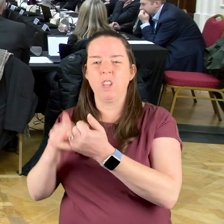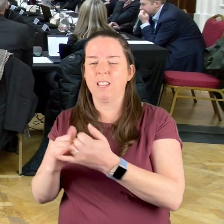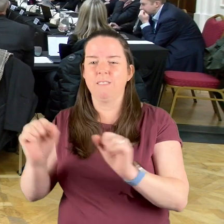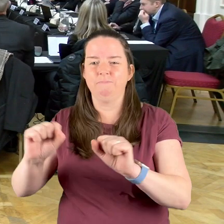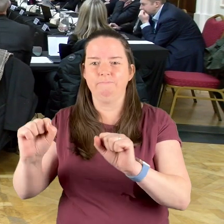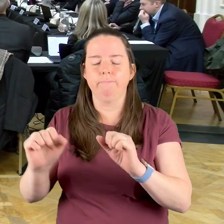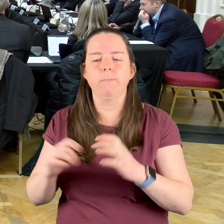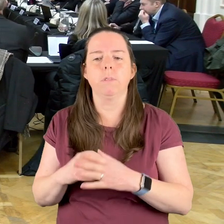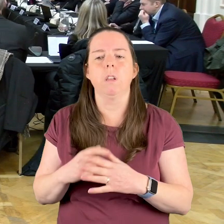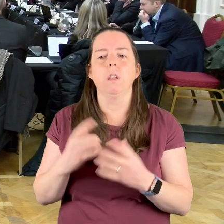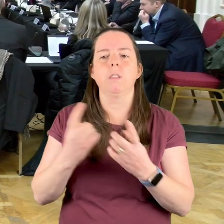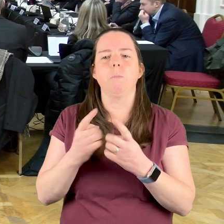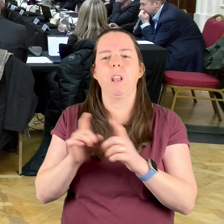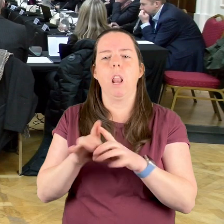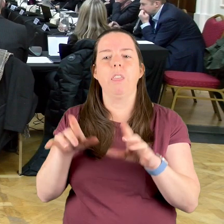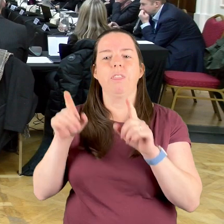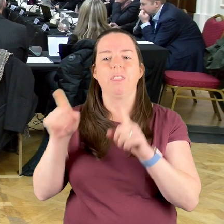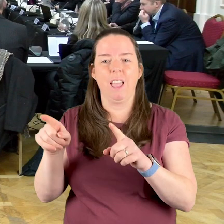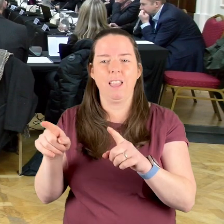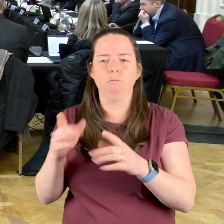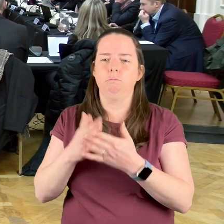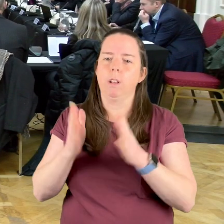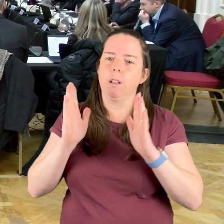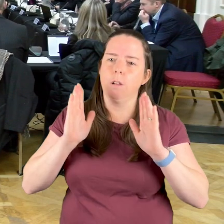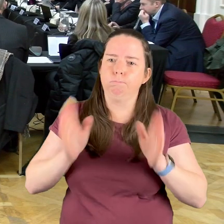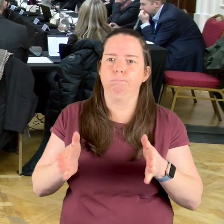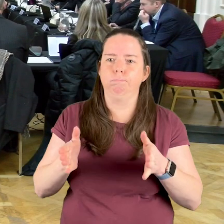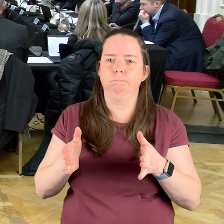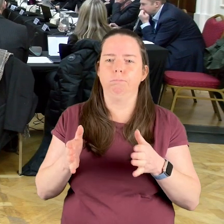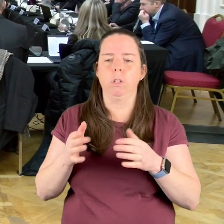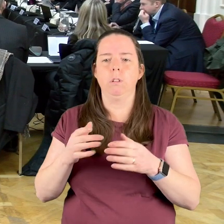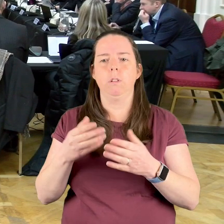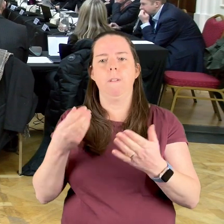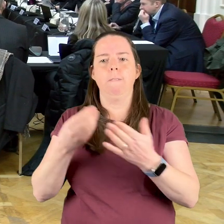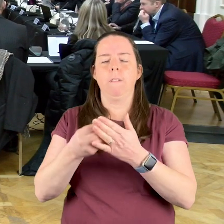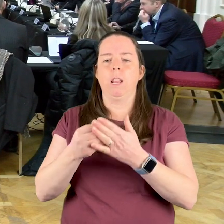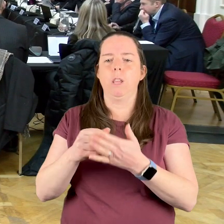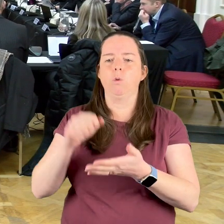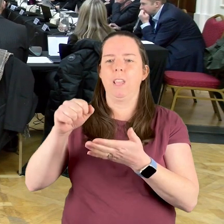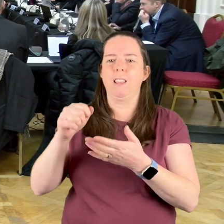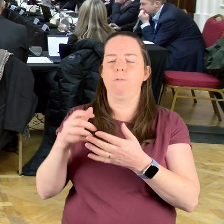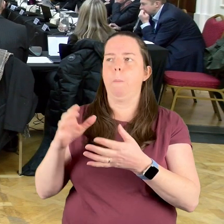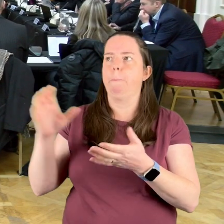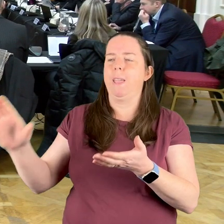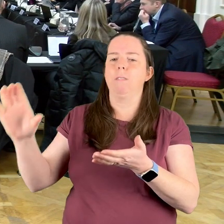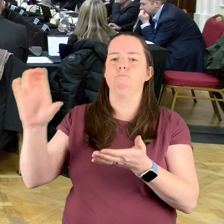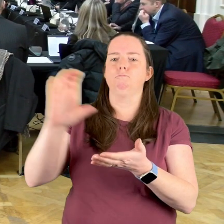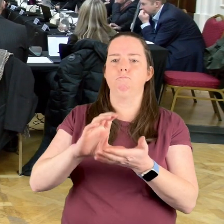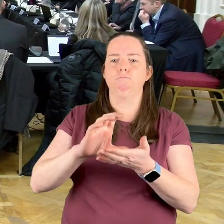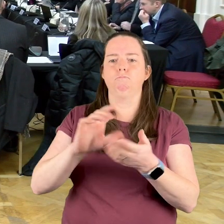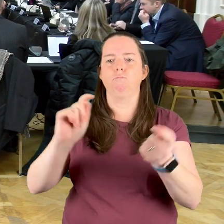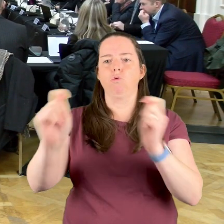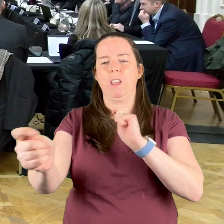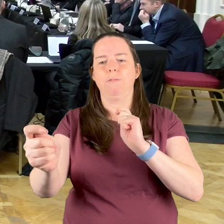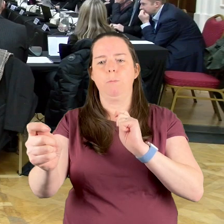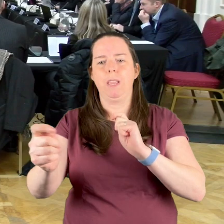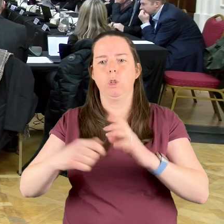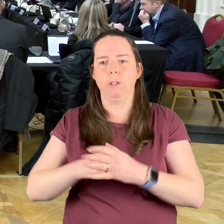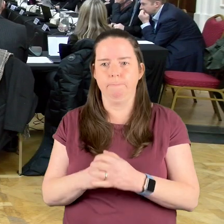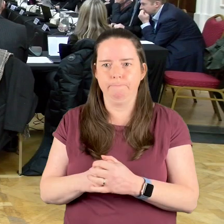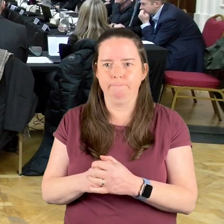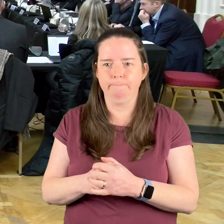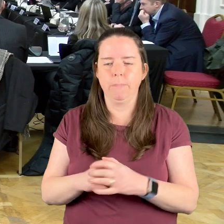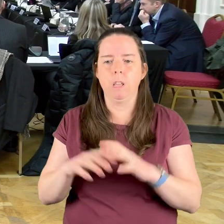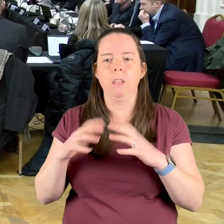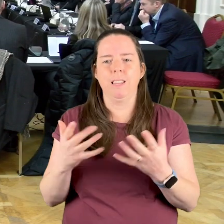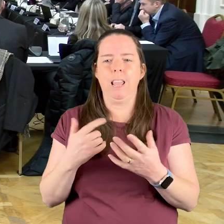yet, something like that is absolutely essential to making a financial case for big transformation.